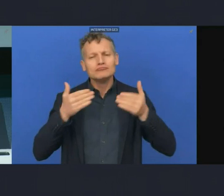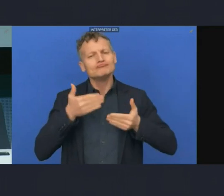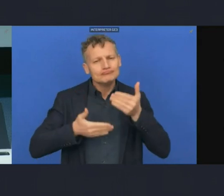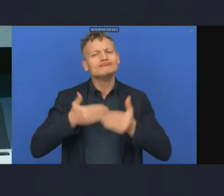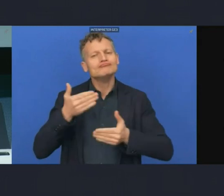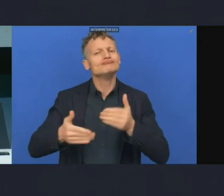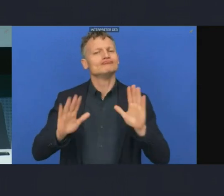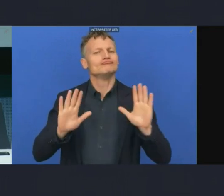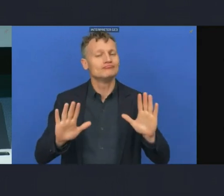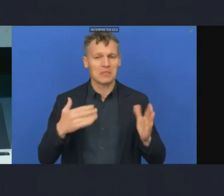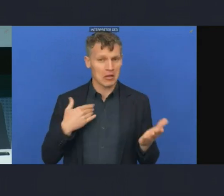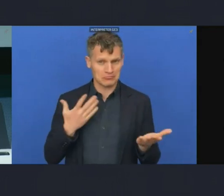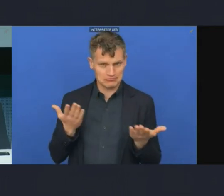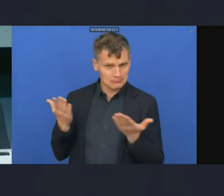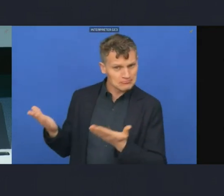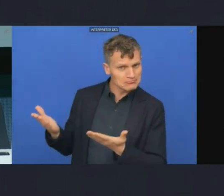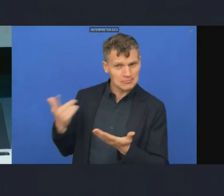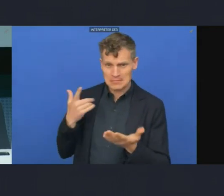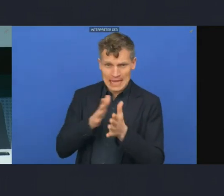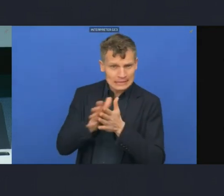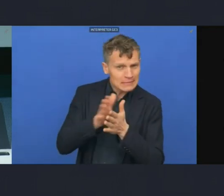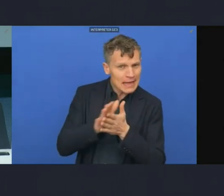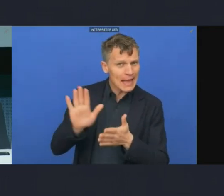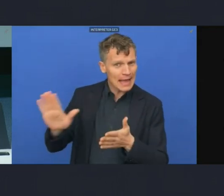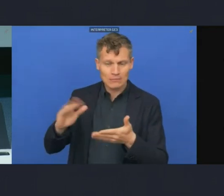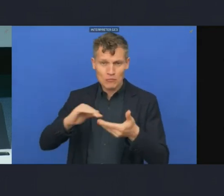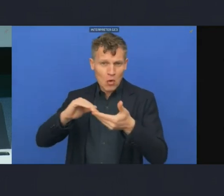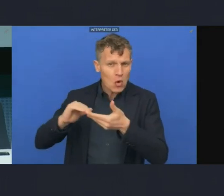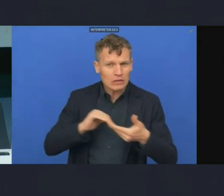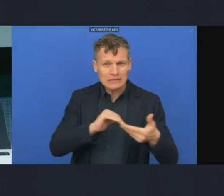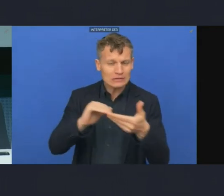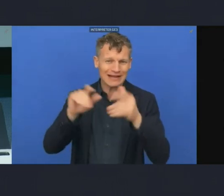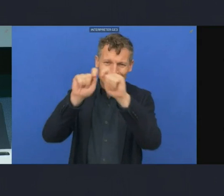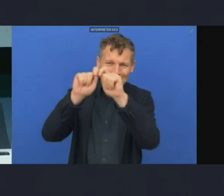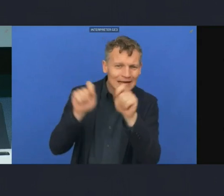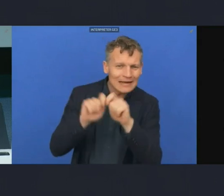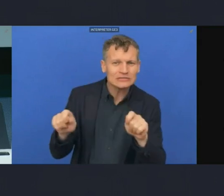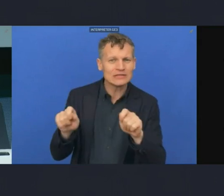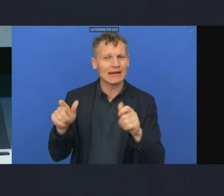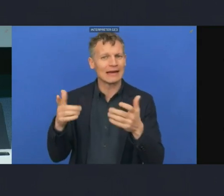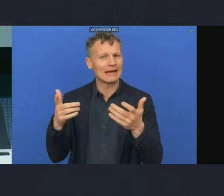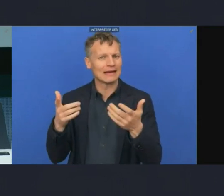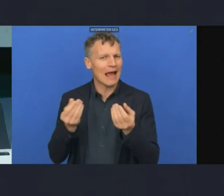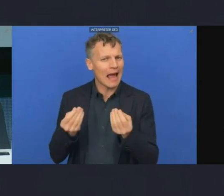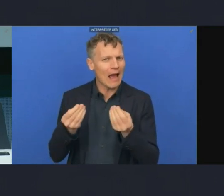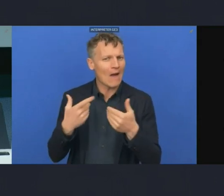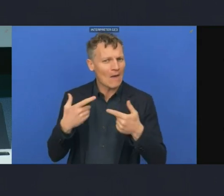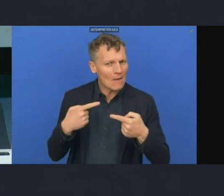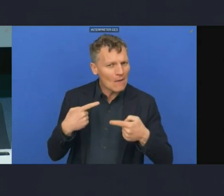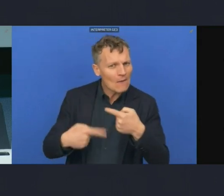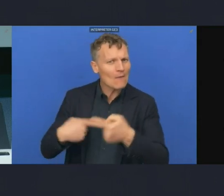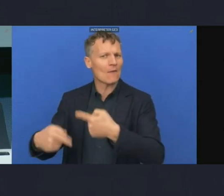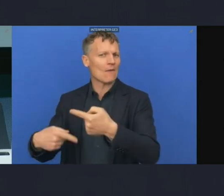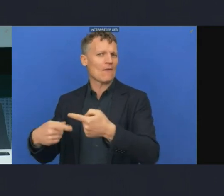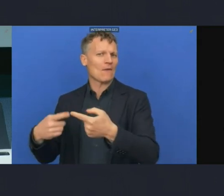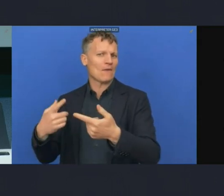with the difficulties and trying to keep the Federation and its activity going, even in spite of those very difficult 2 years